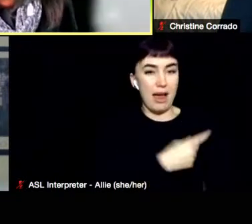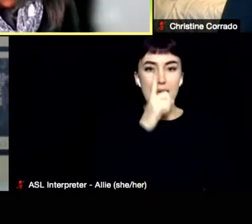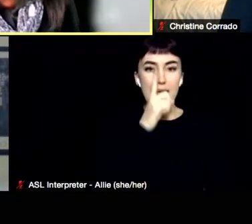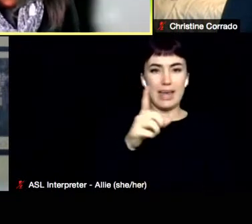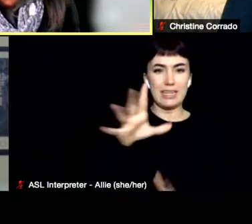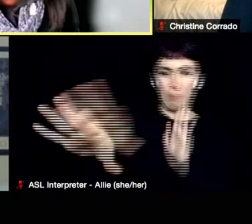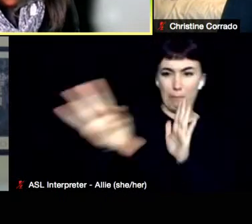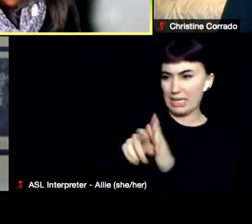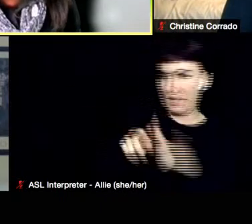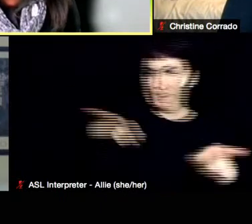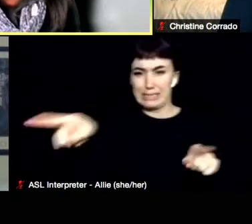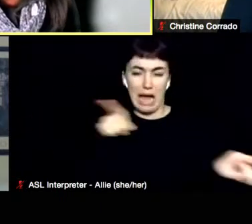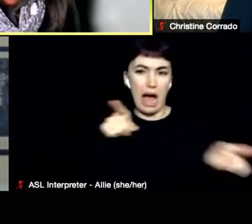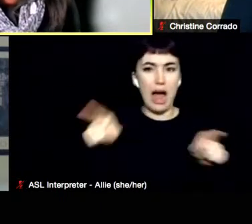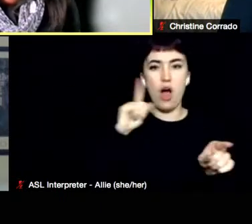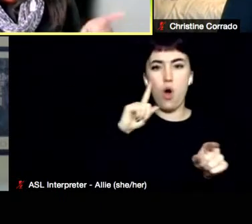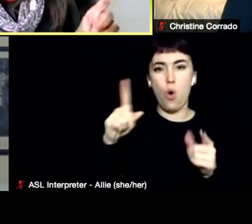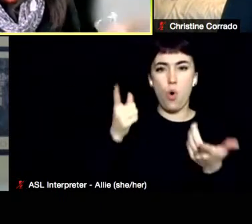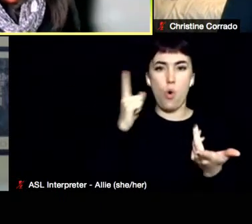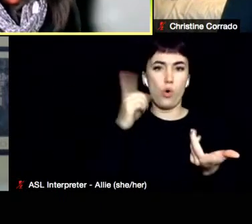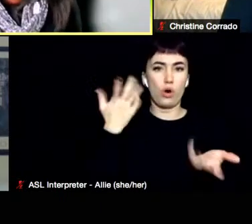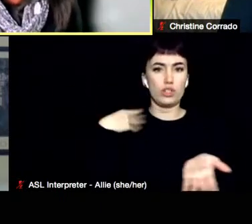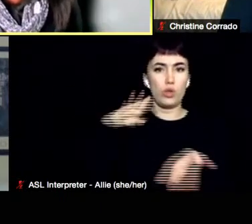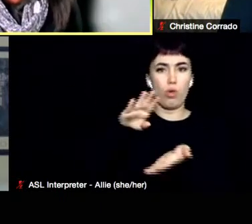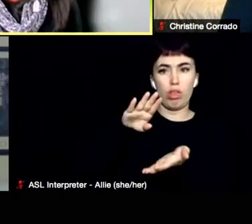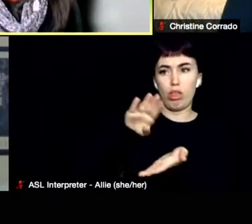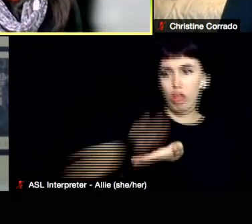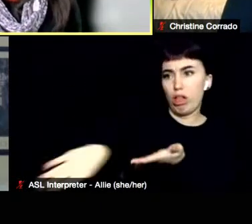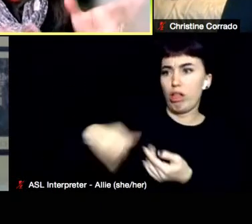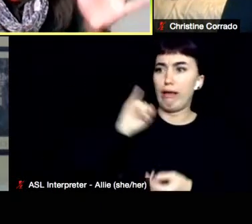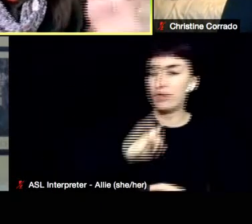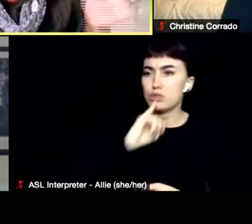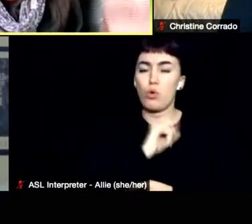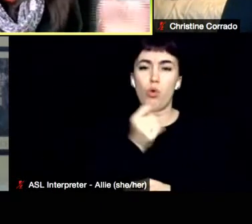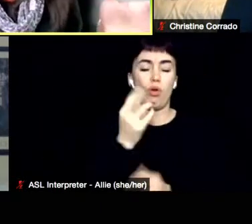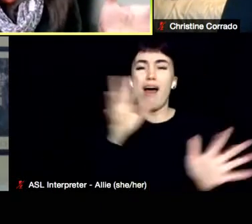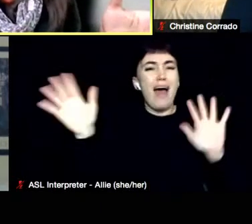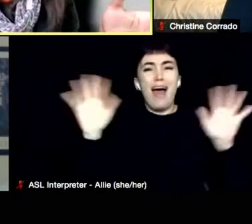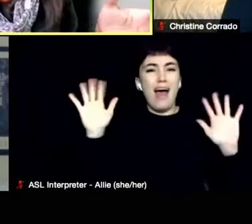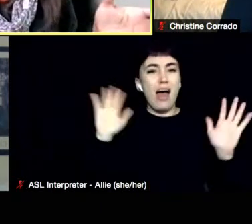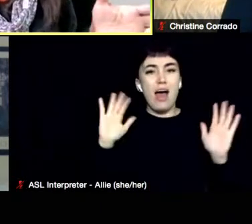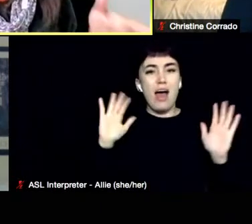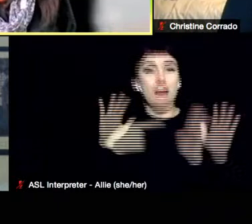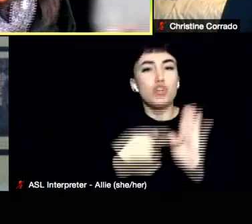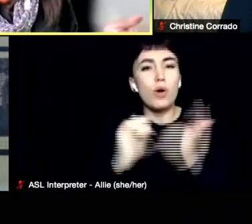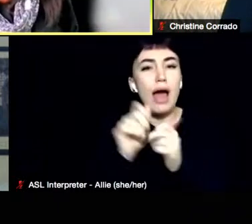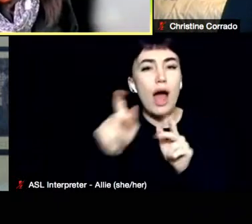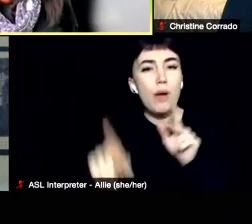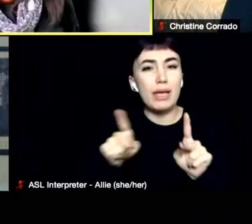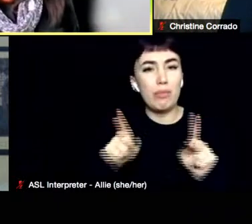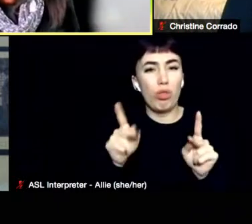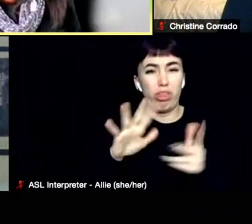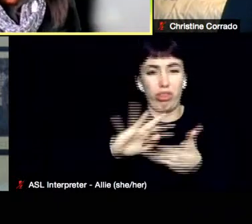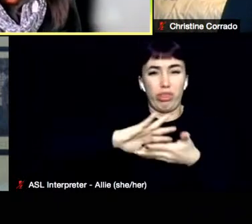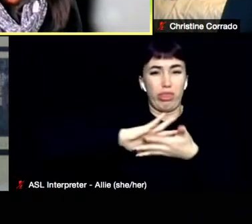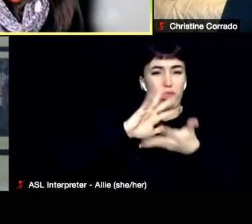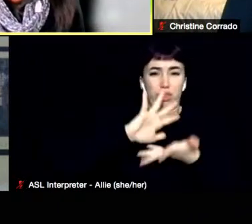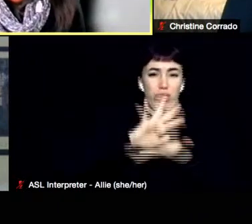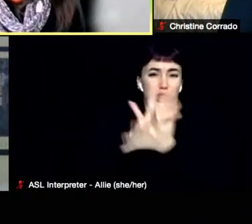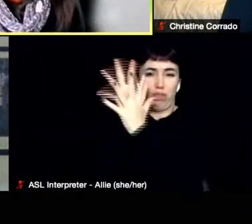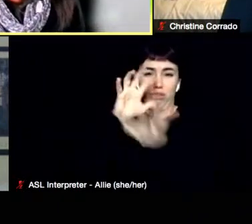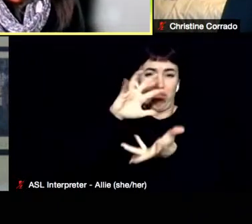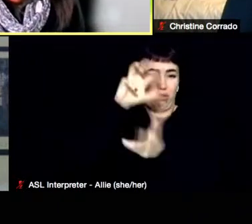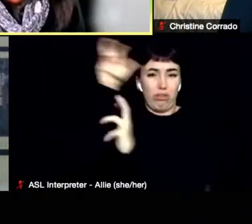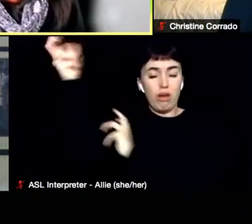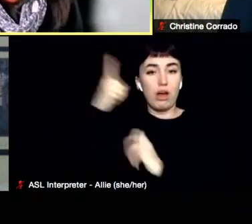or tantamount to vilifying Israel or it just demonstrates how people pervert the pursuit of human rights